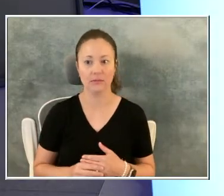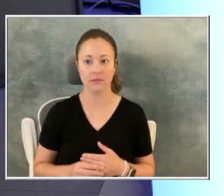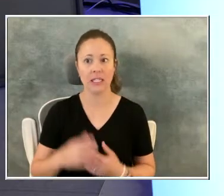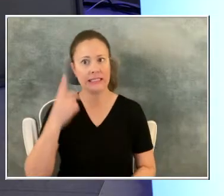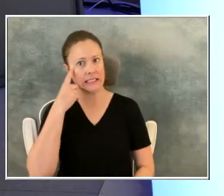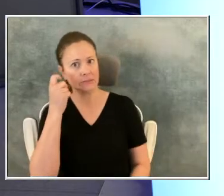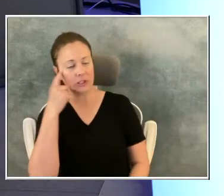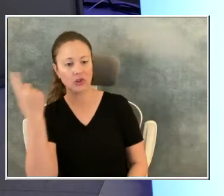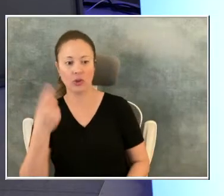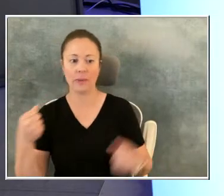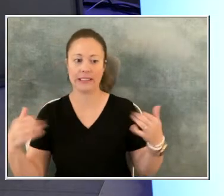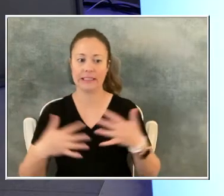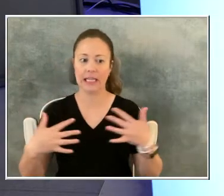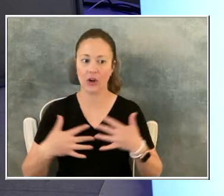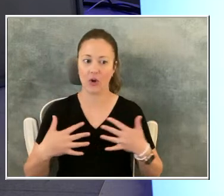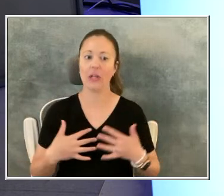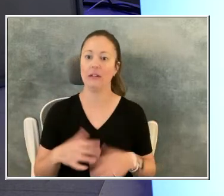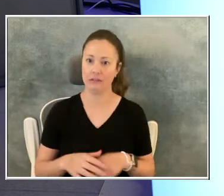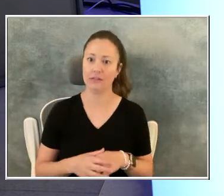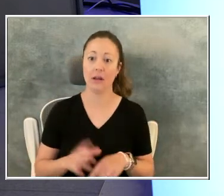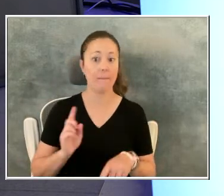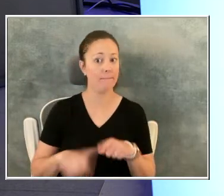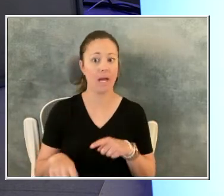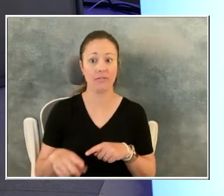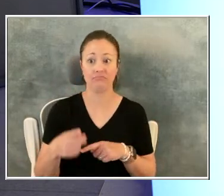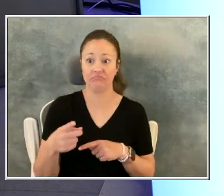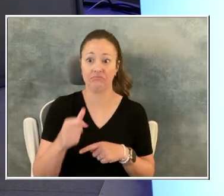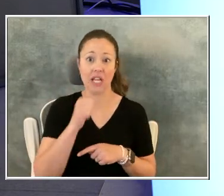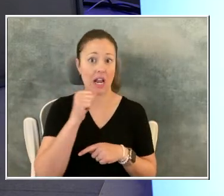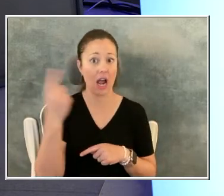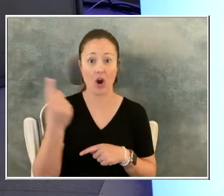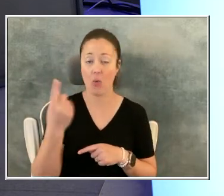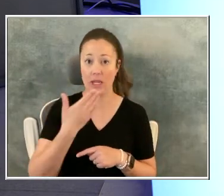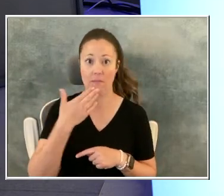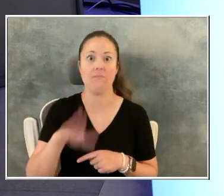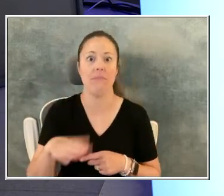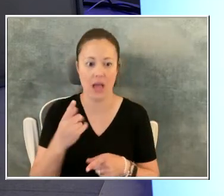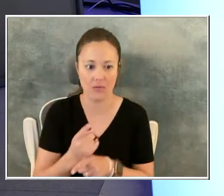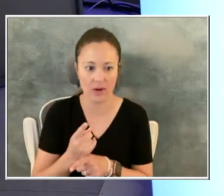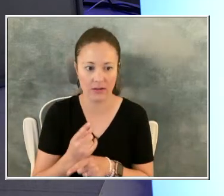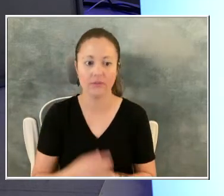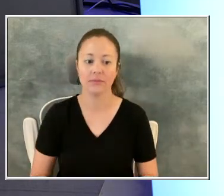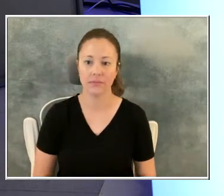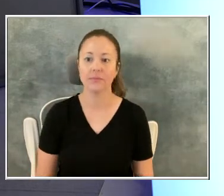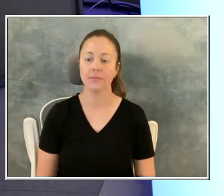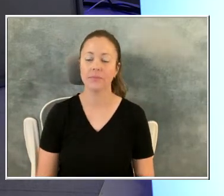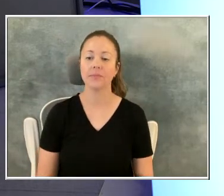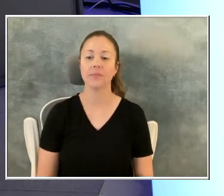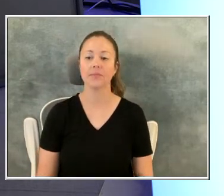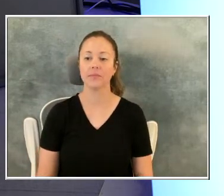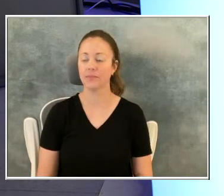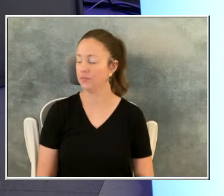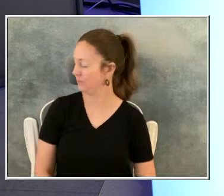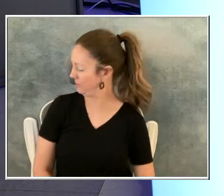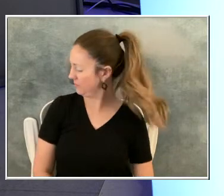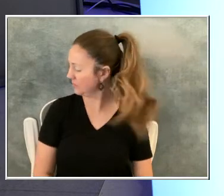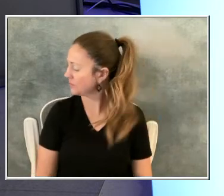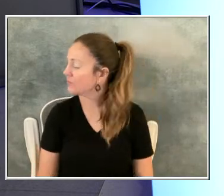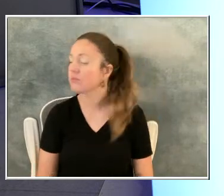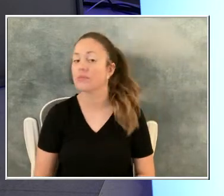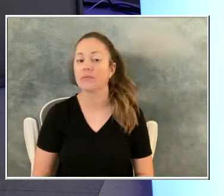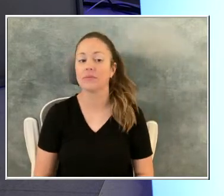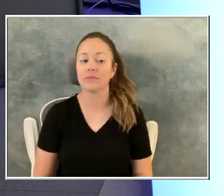word, but you're saying not always worst case scenario, right? I want to ask you about, is there ways to prevent